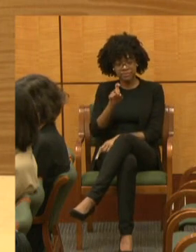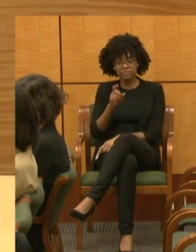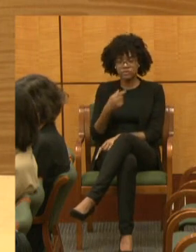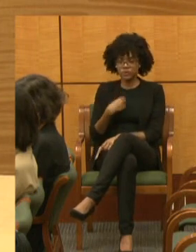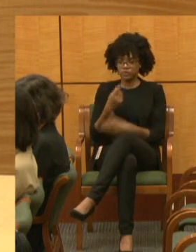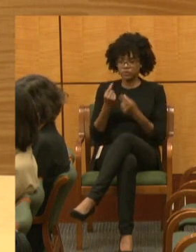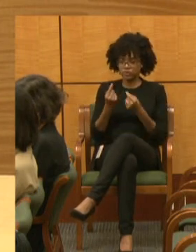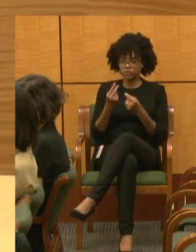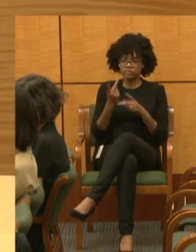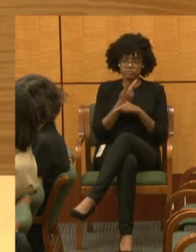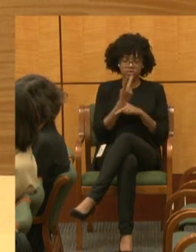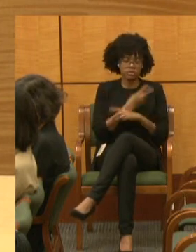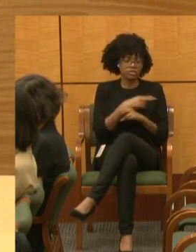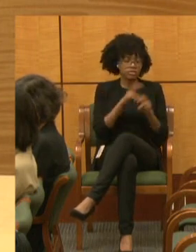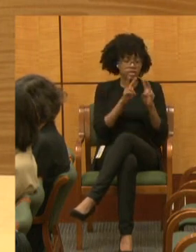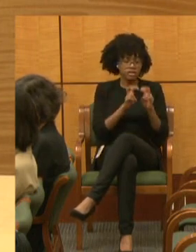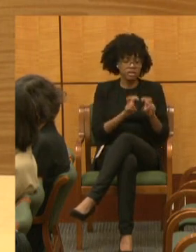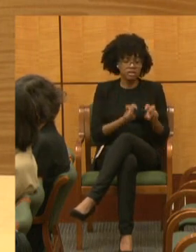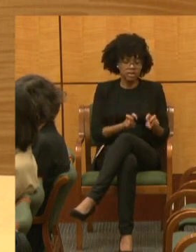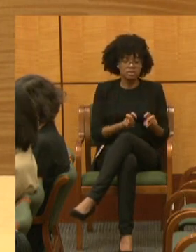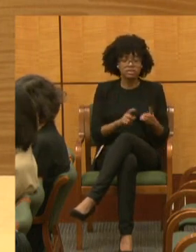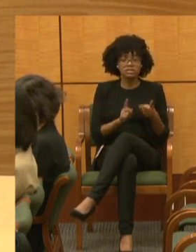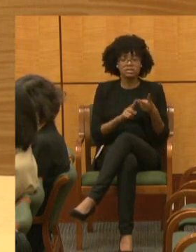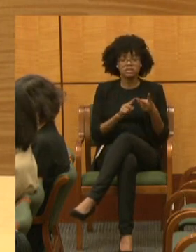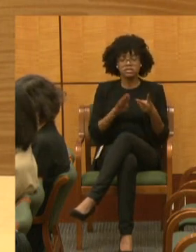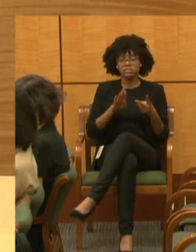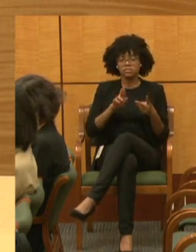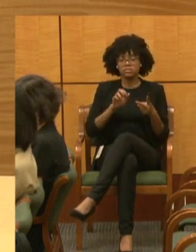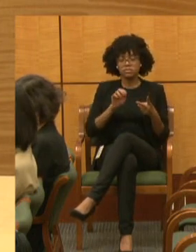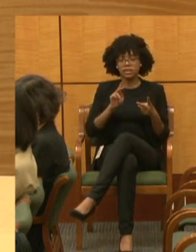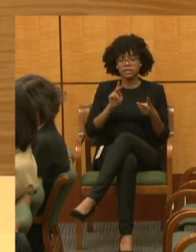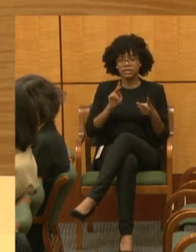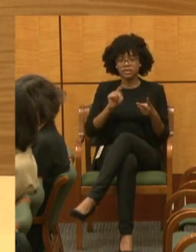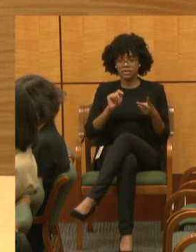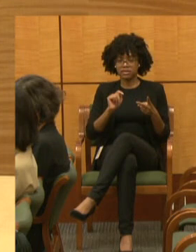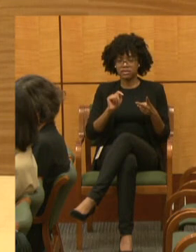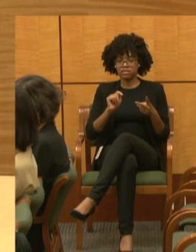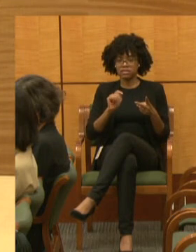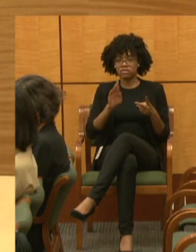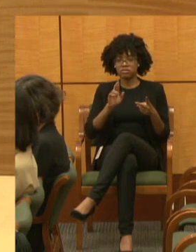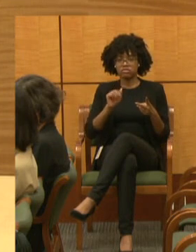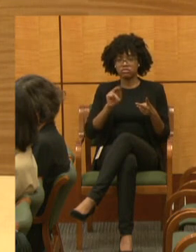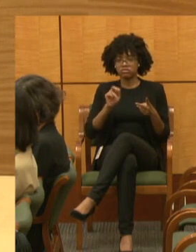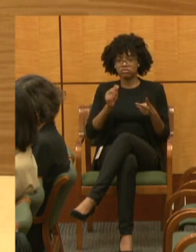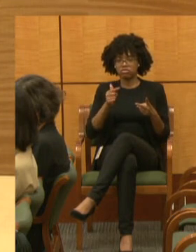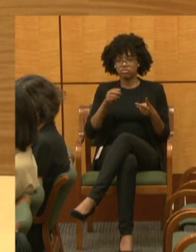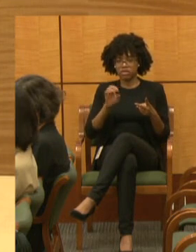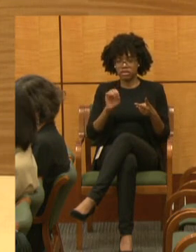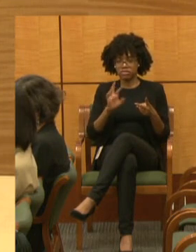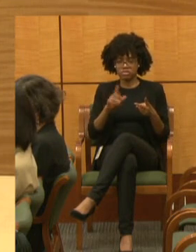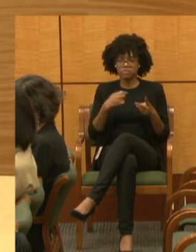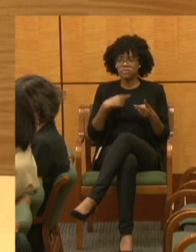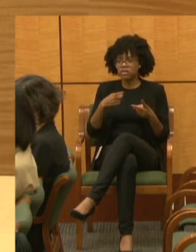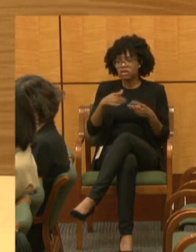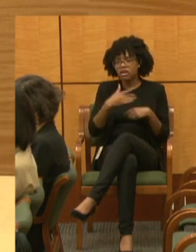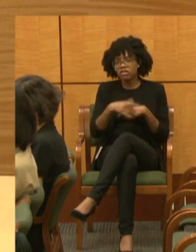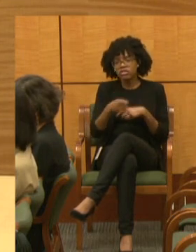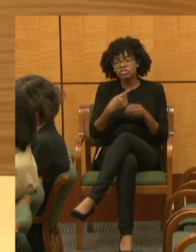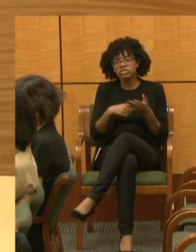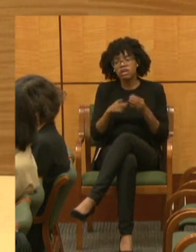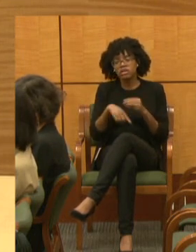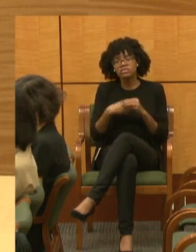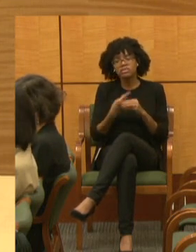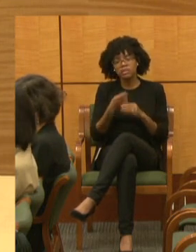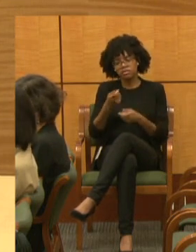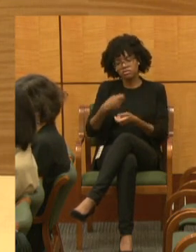and we use bracketed ranges. So in the case of bioidentical hormone replacement therapy, I think earlier you got the feel that there is a